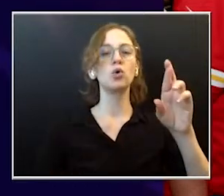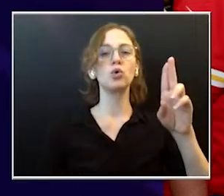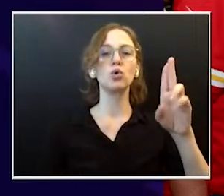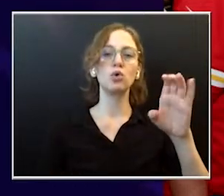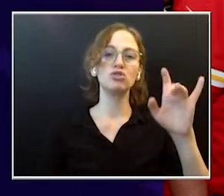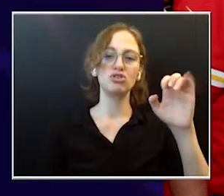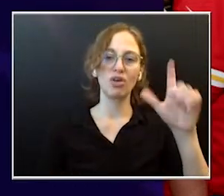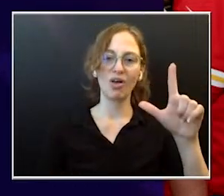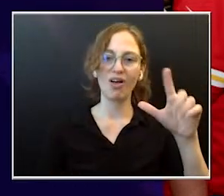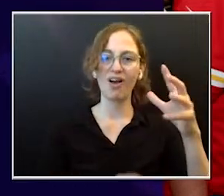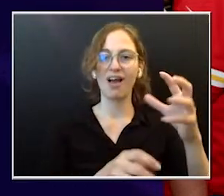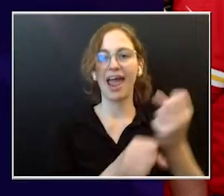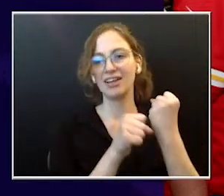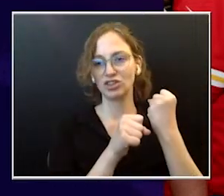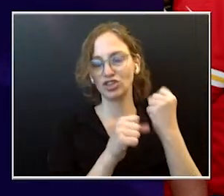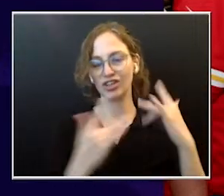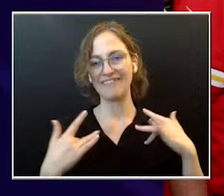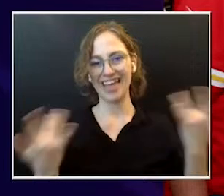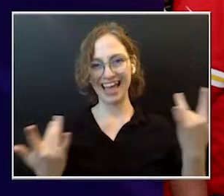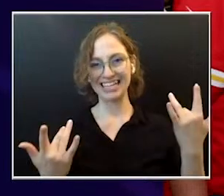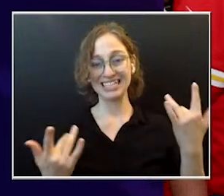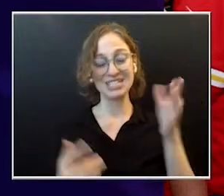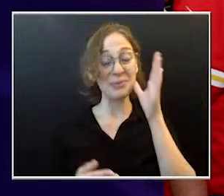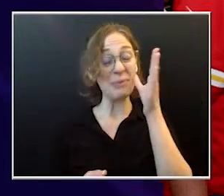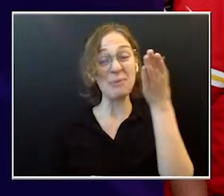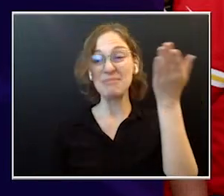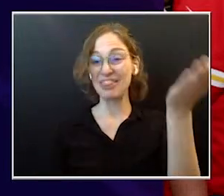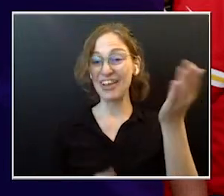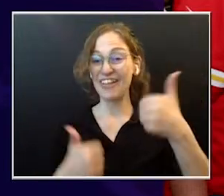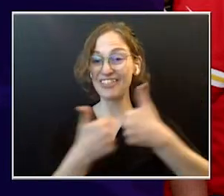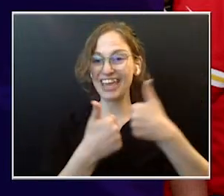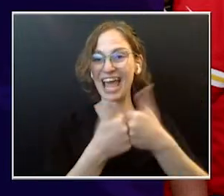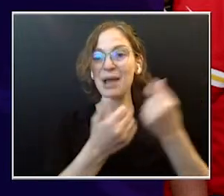and we're actually going to be at the game next Thursday, so look for us at